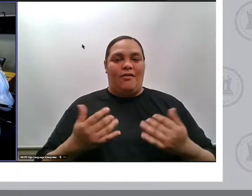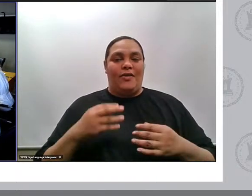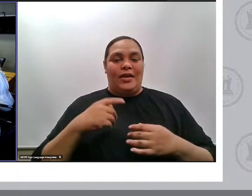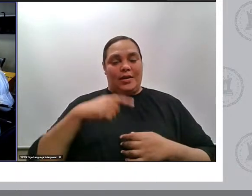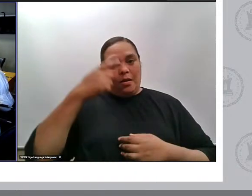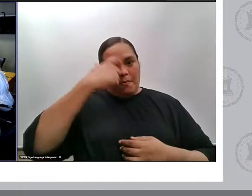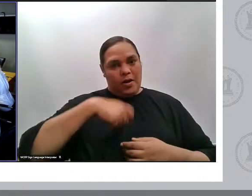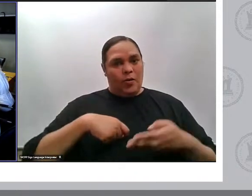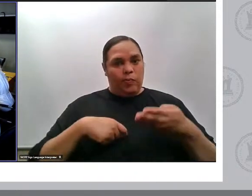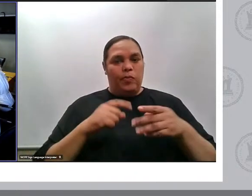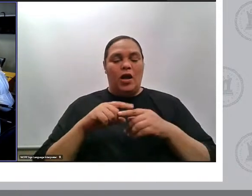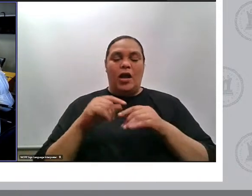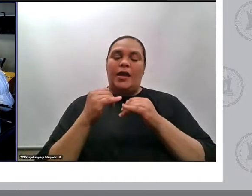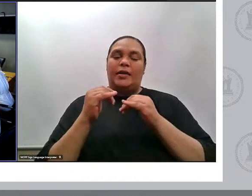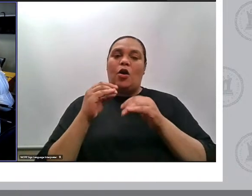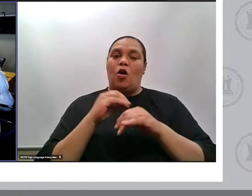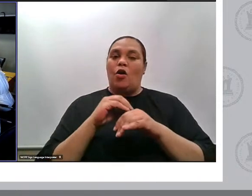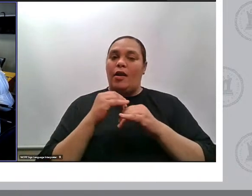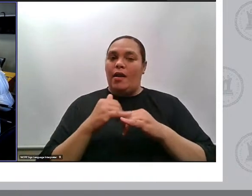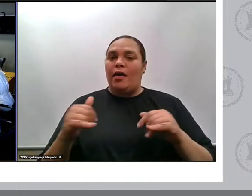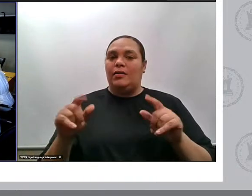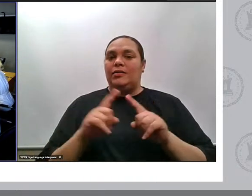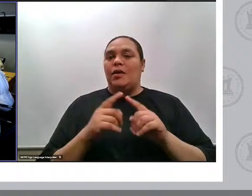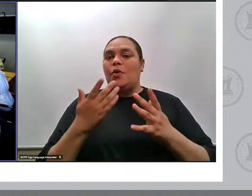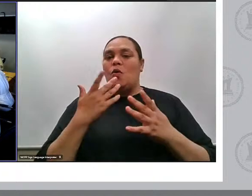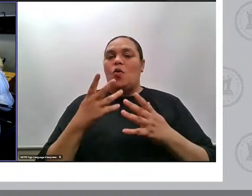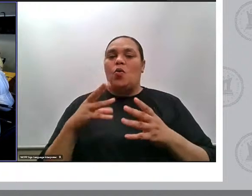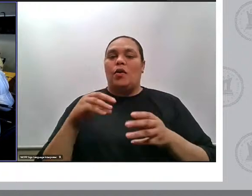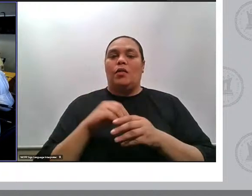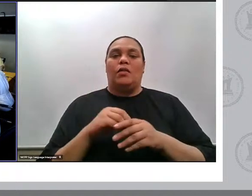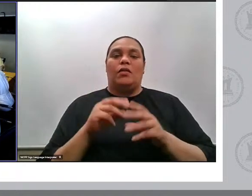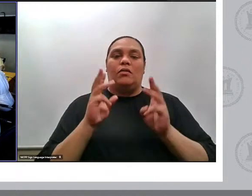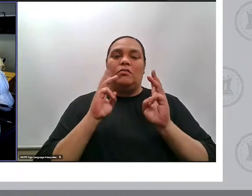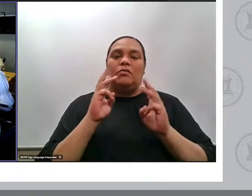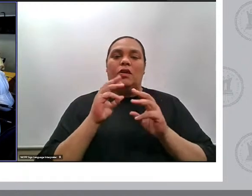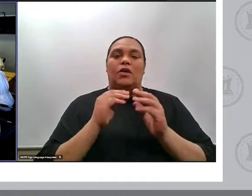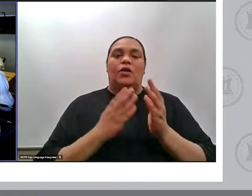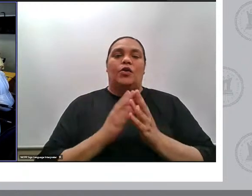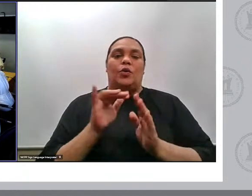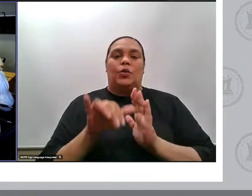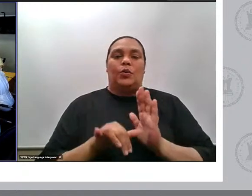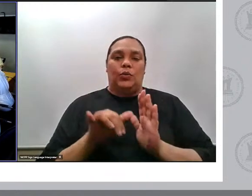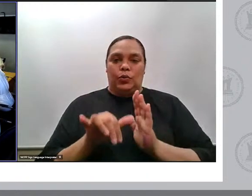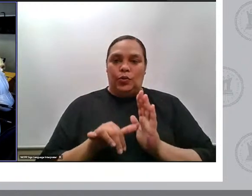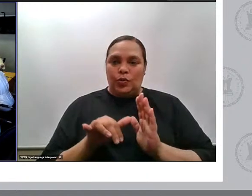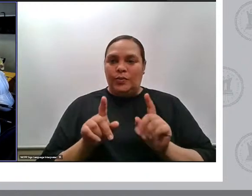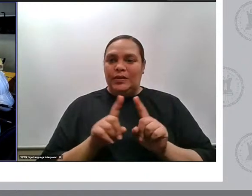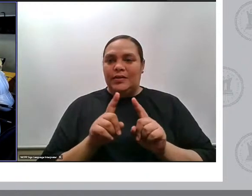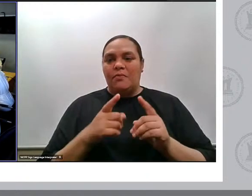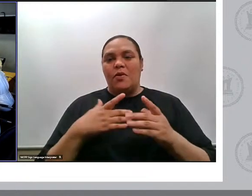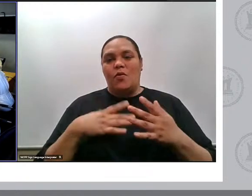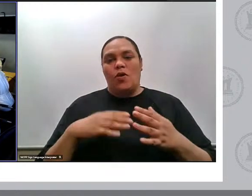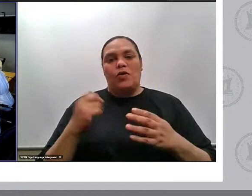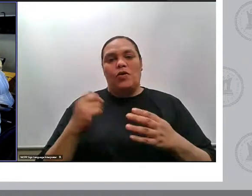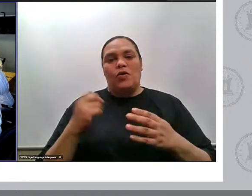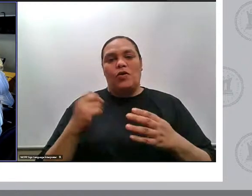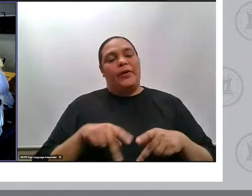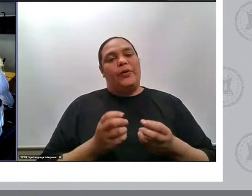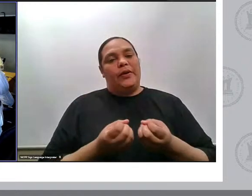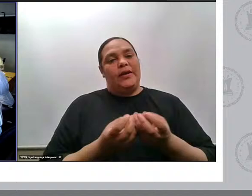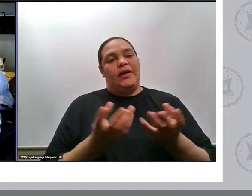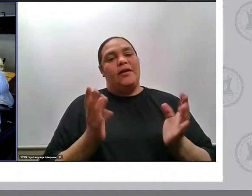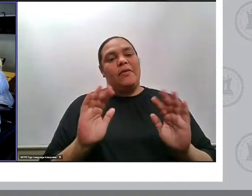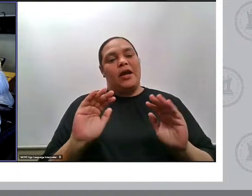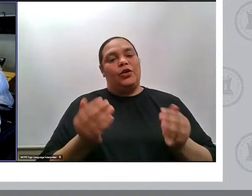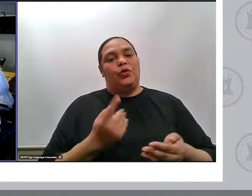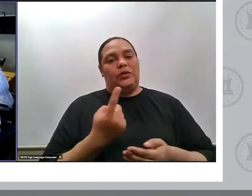person and online, as well as to those who might be tuning on via YouTube. I want to give everybody an opportunity to just